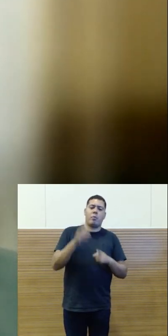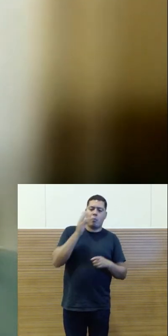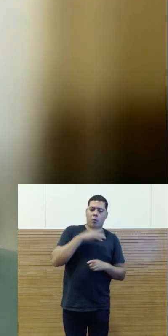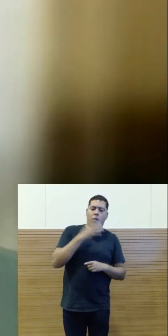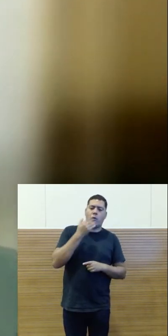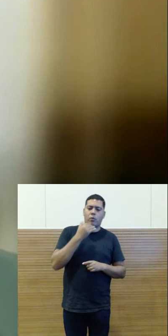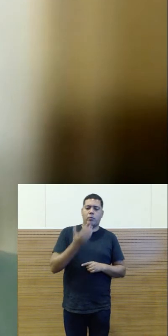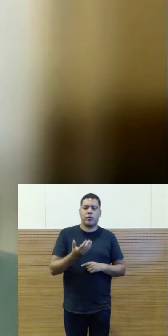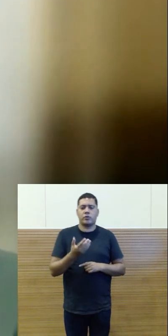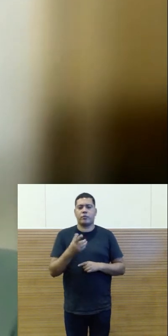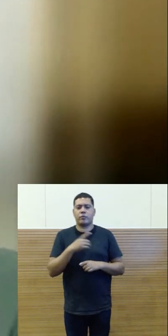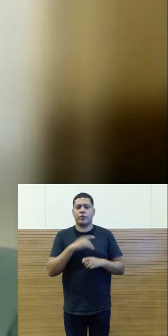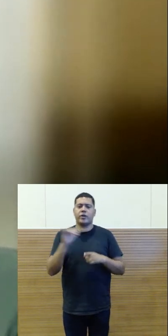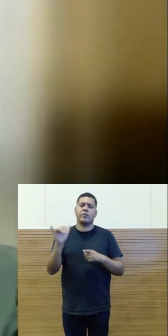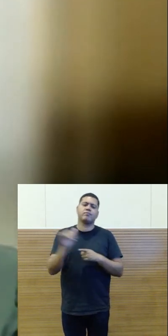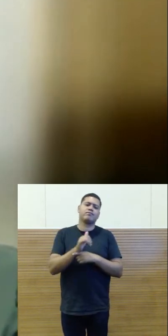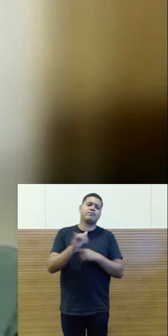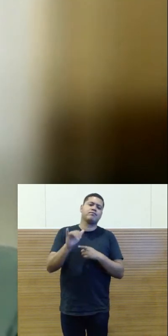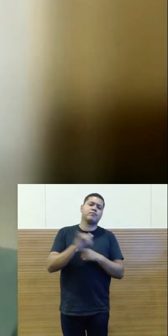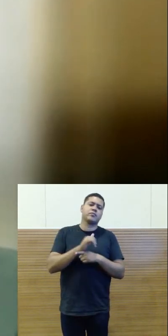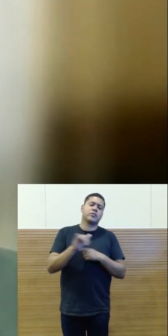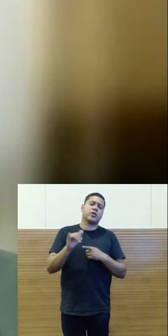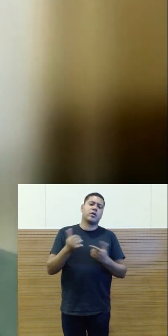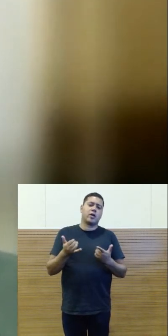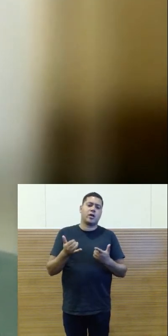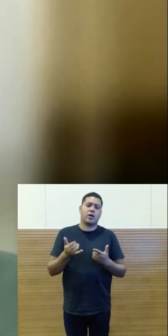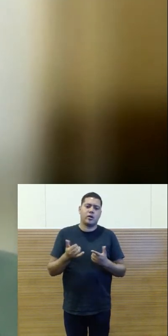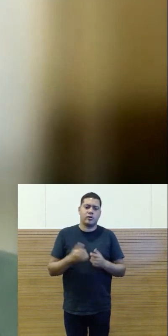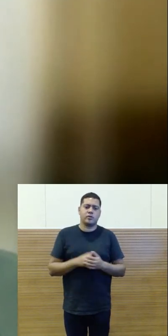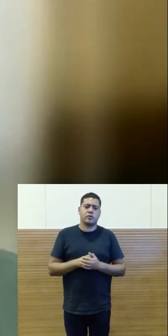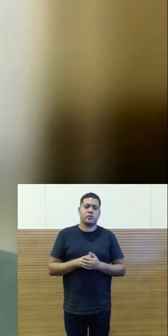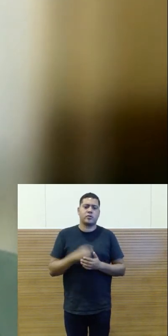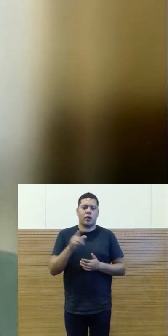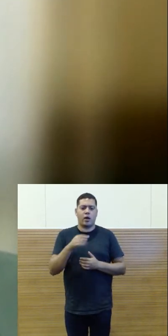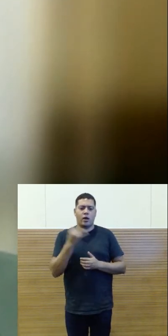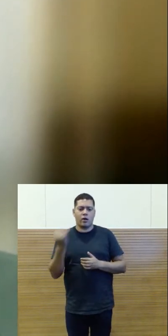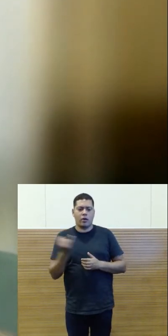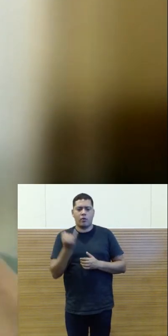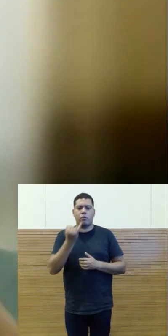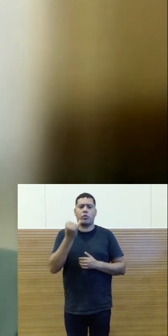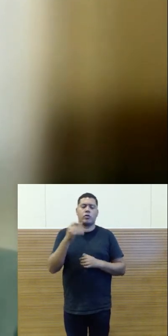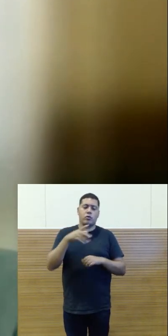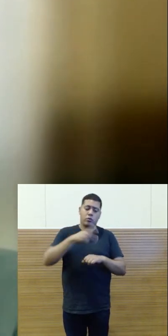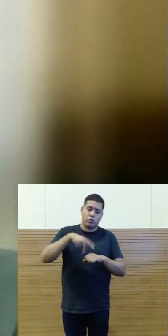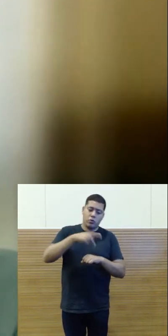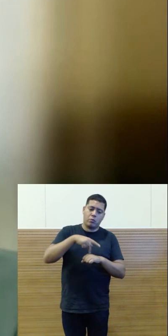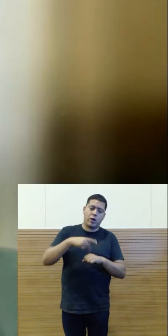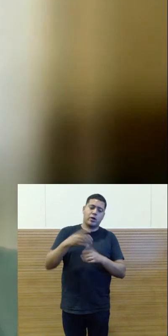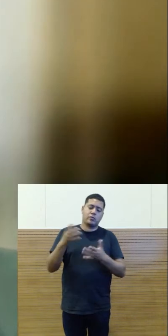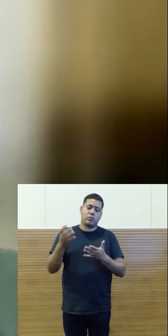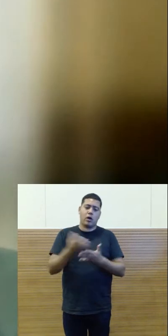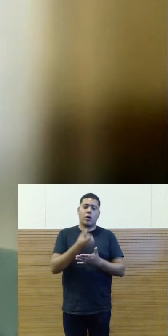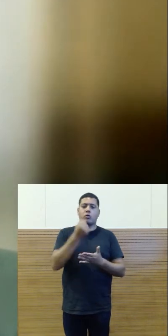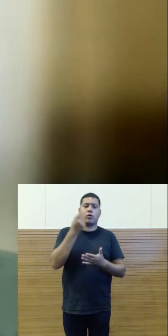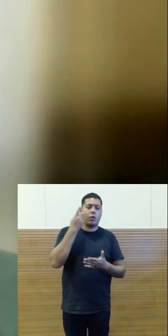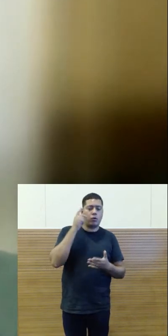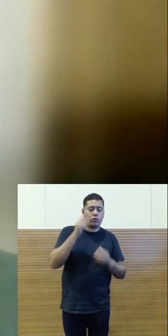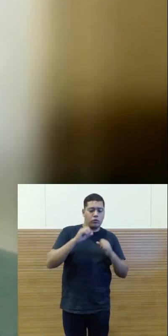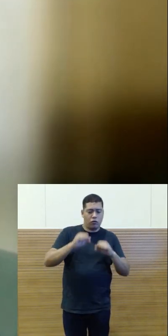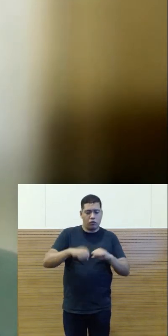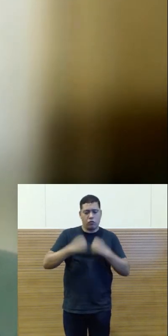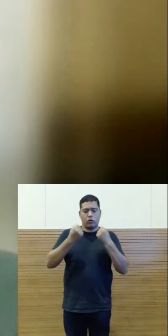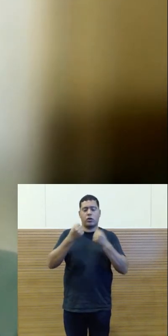and malnutrition, what strategies do you see as important for the countries to